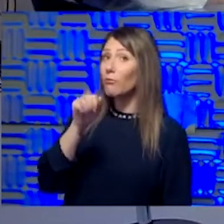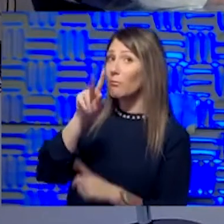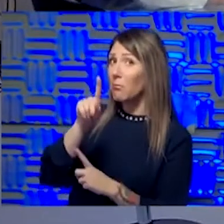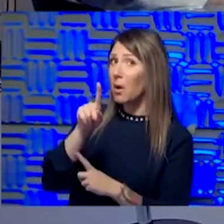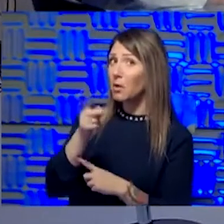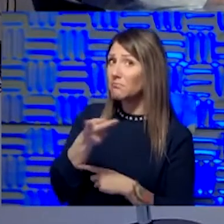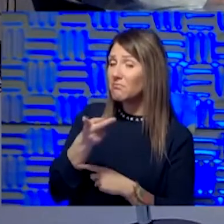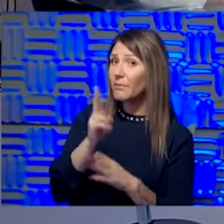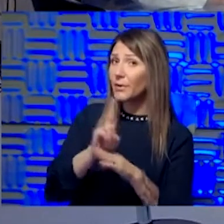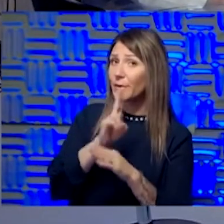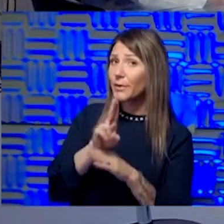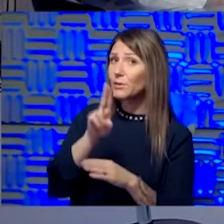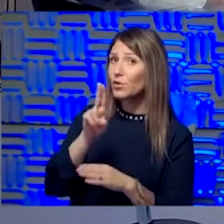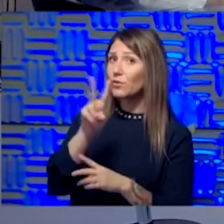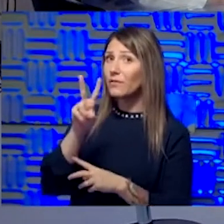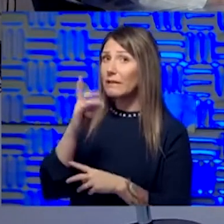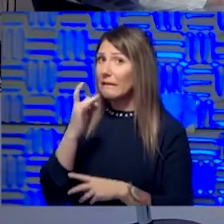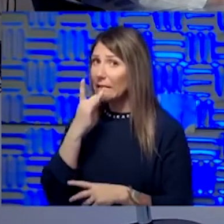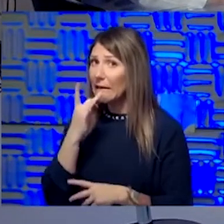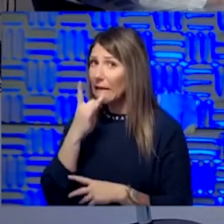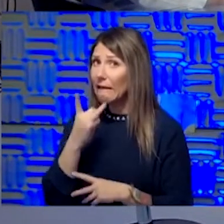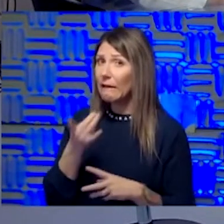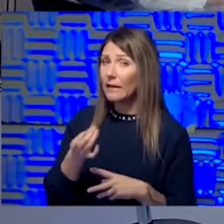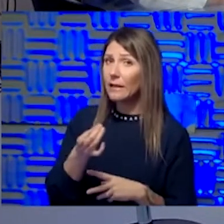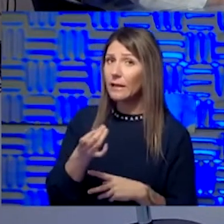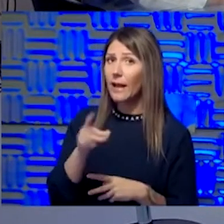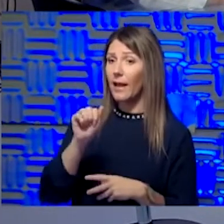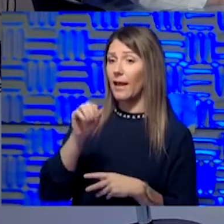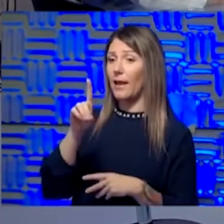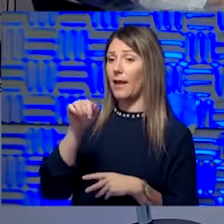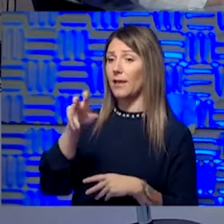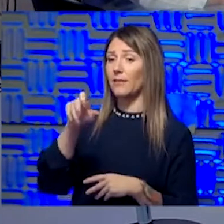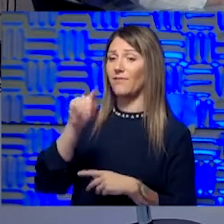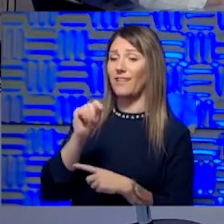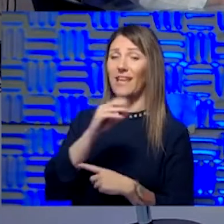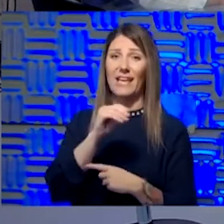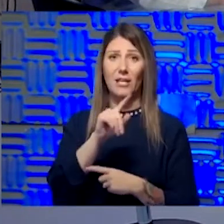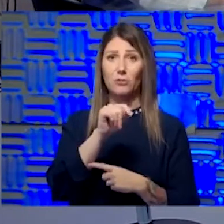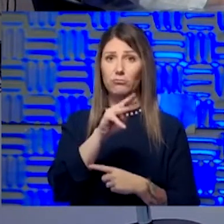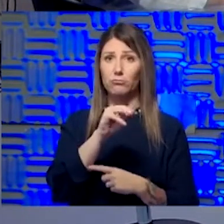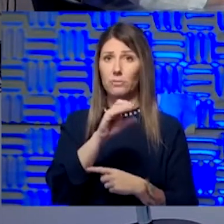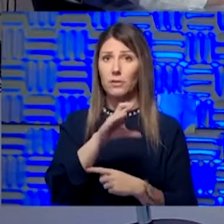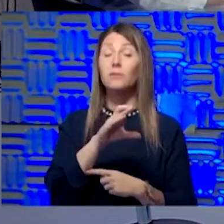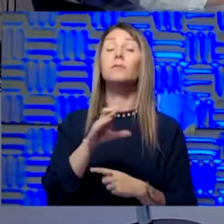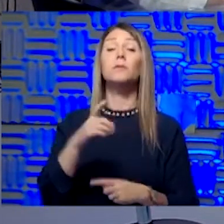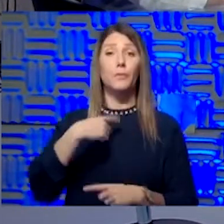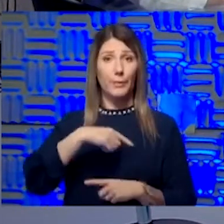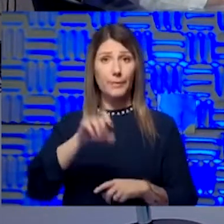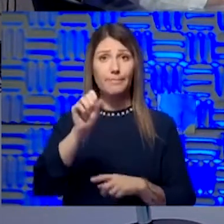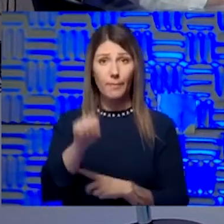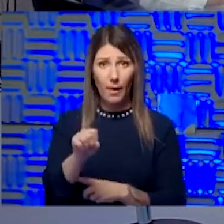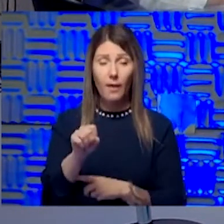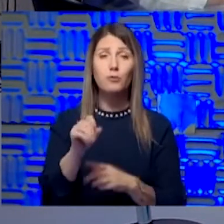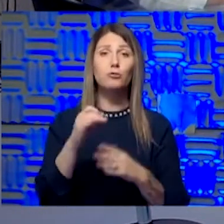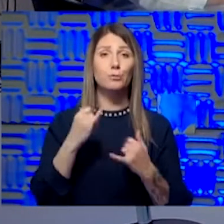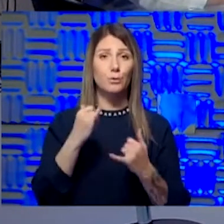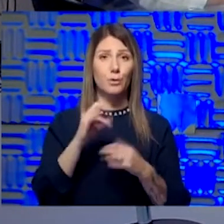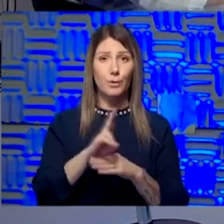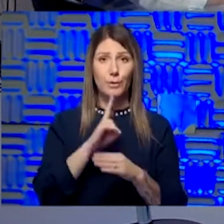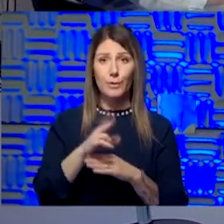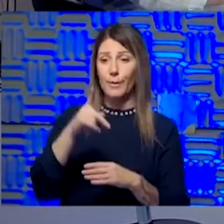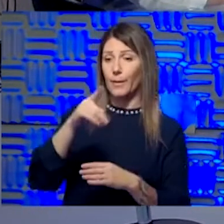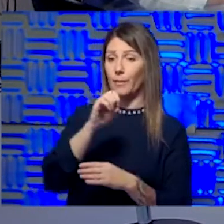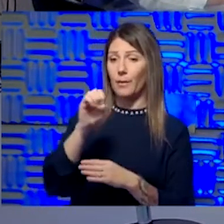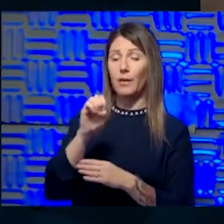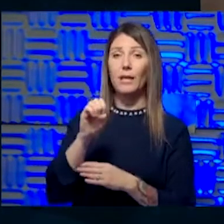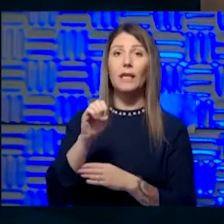at Advent and over in Truman? We are currently. Our PPE supplies